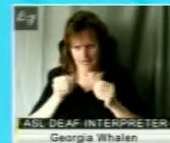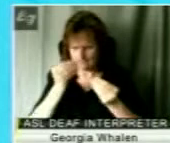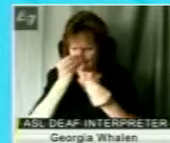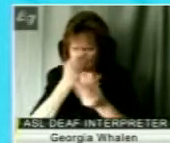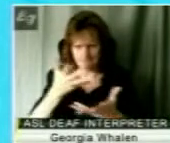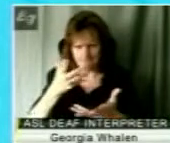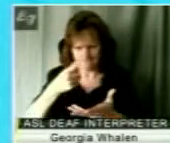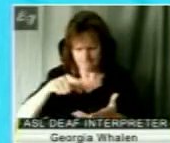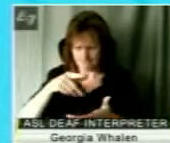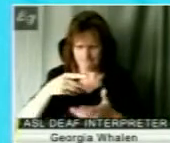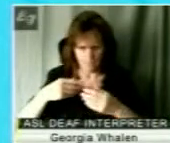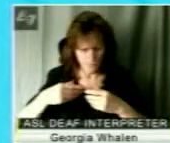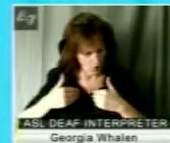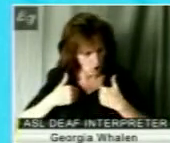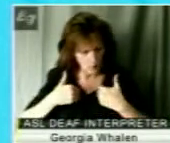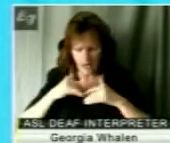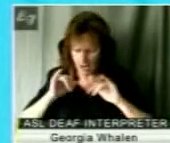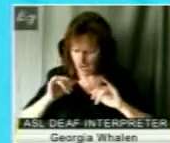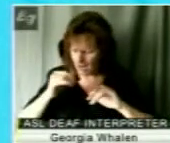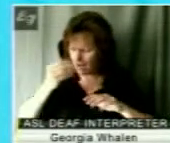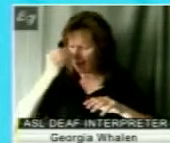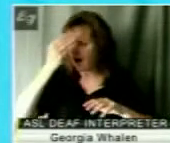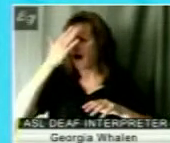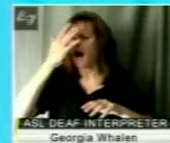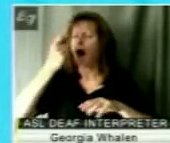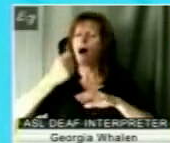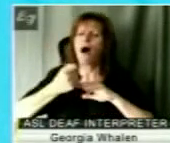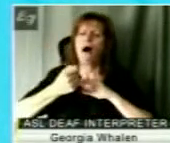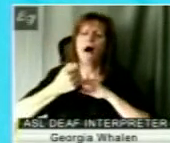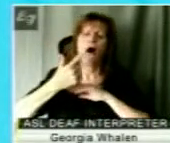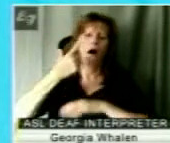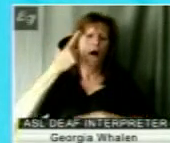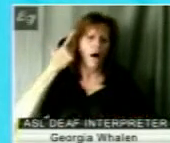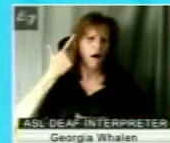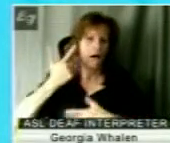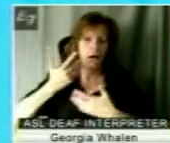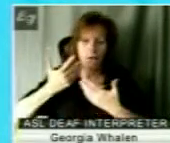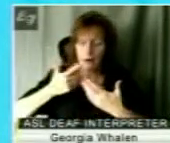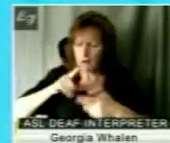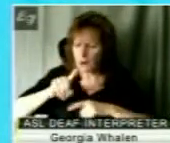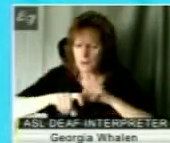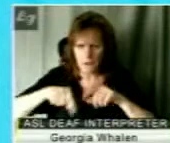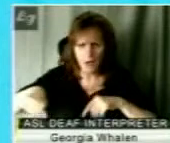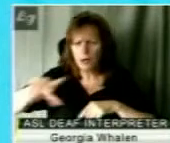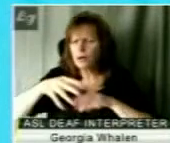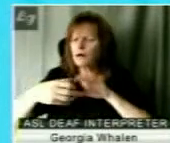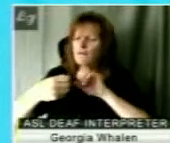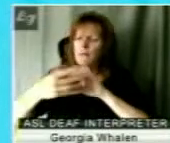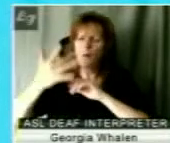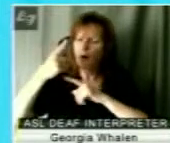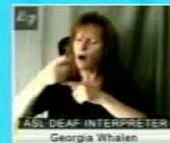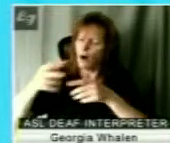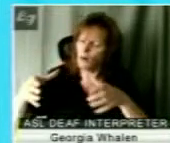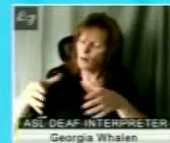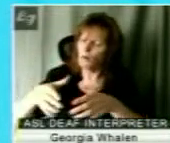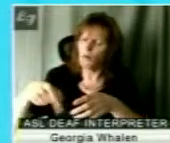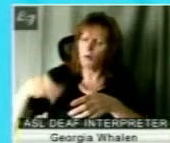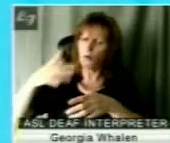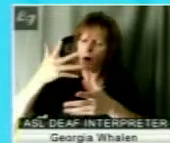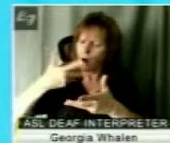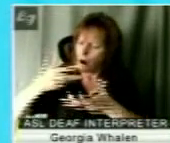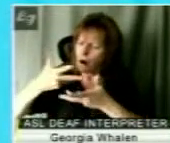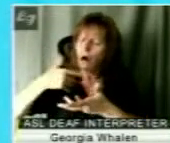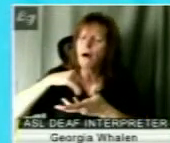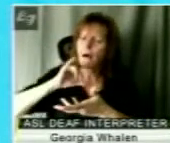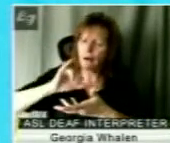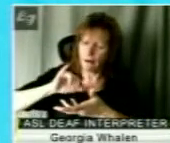things underlying why they might be doing it? And then develop a campaign that the best we can tries to get that message across. Because again,